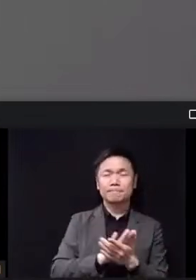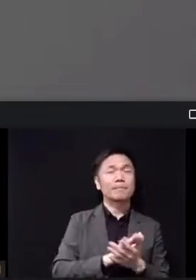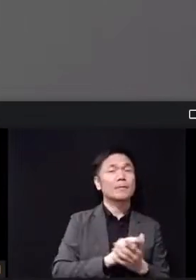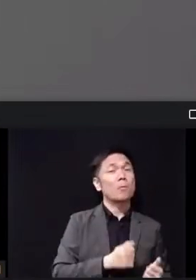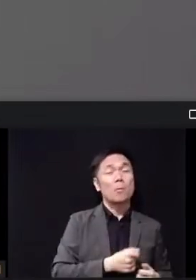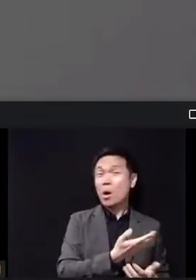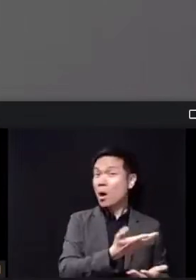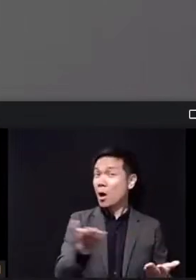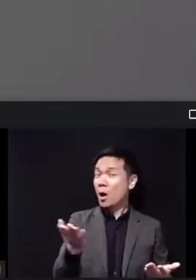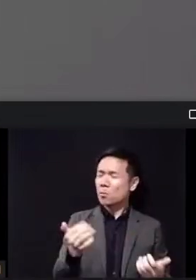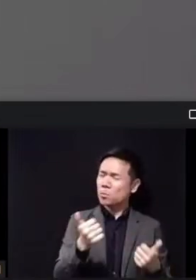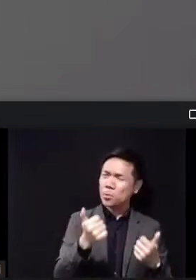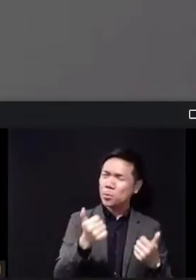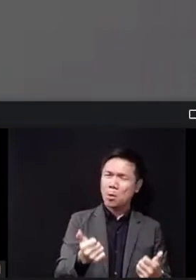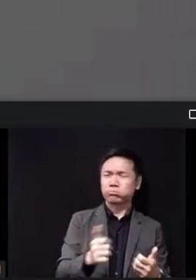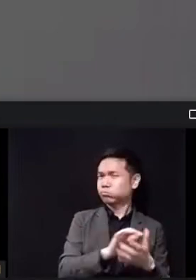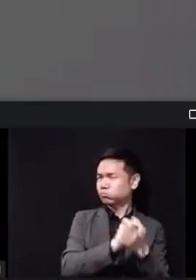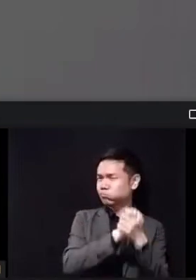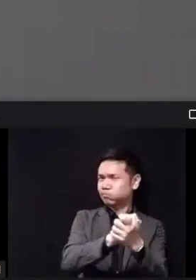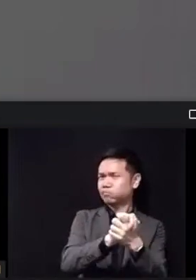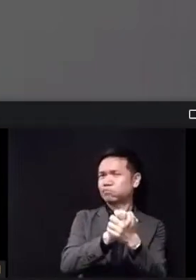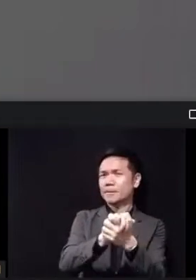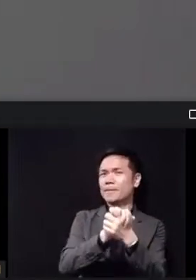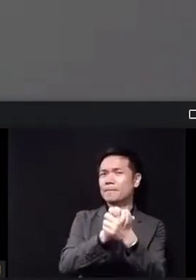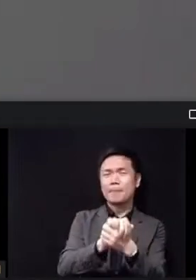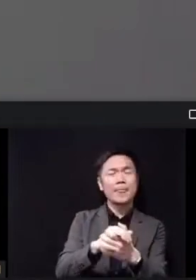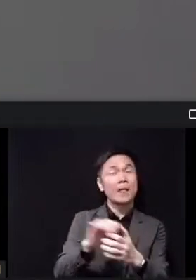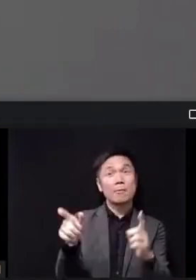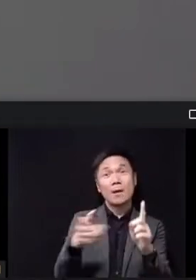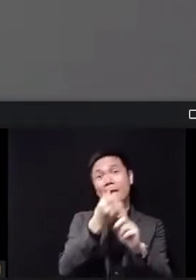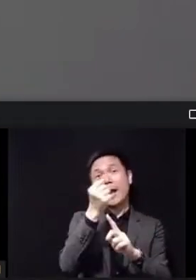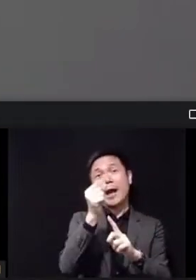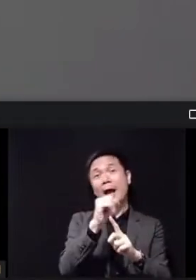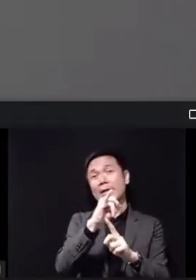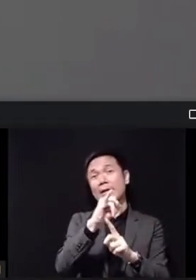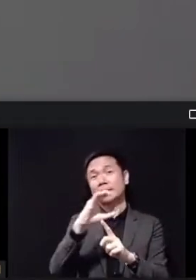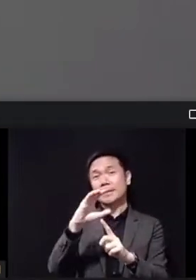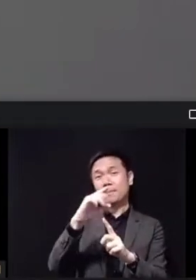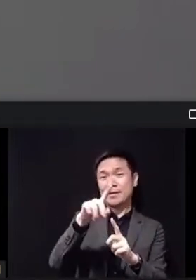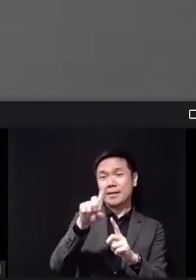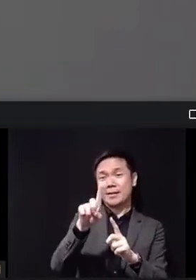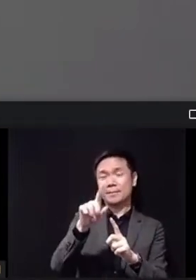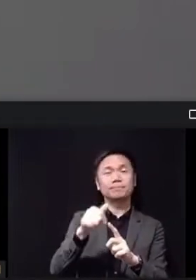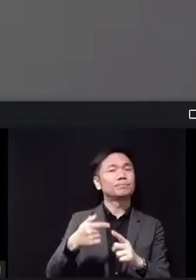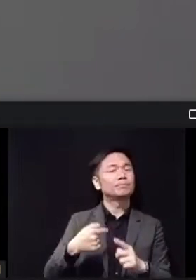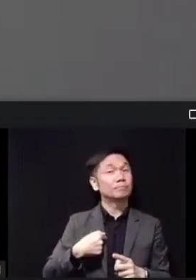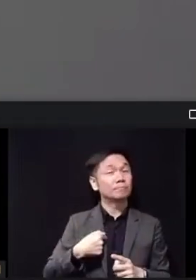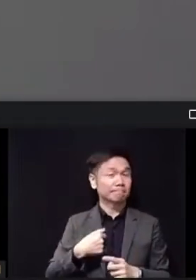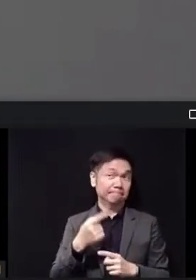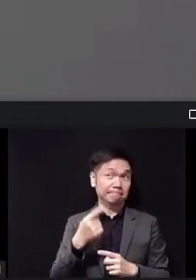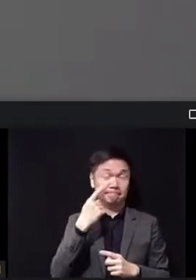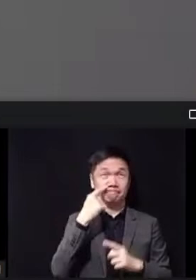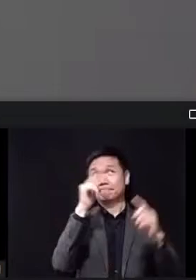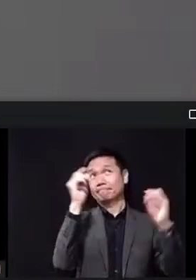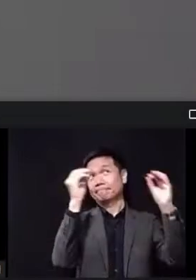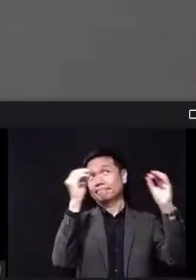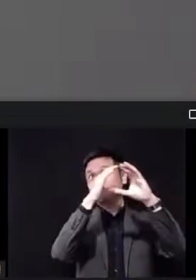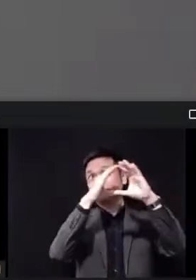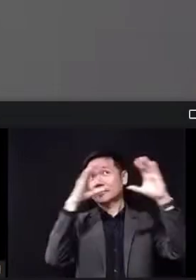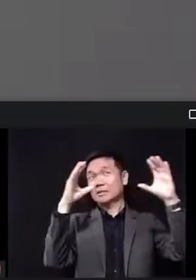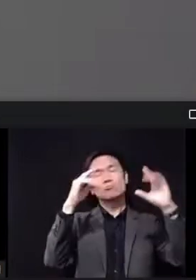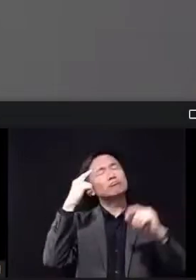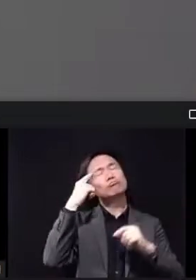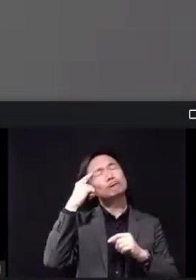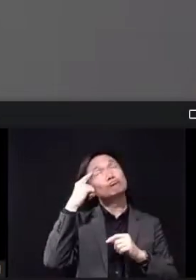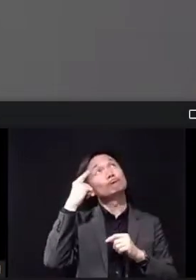the progress in accelerating the vision of the ICPD. It is clear to me that this vision is no longer a